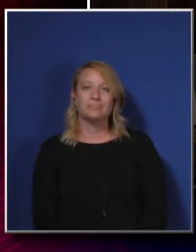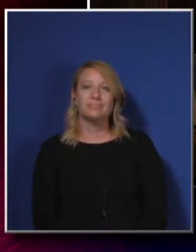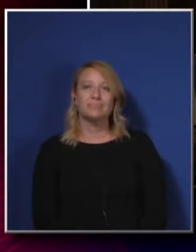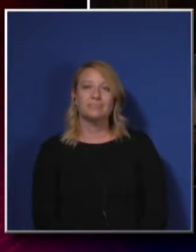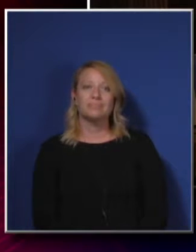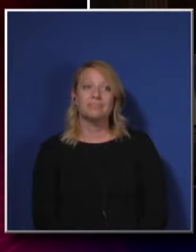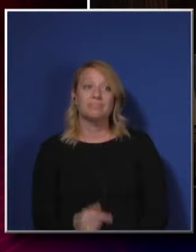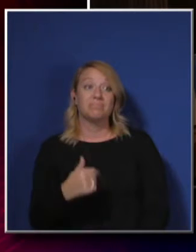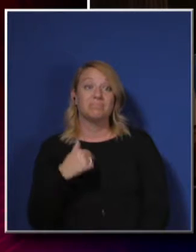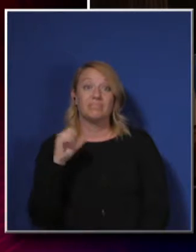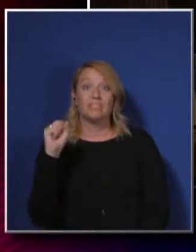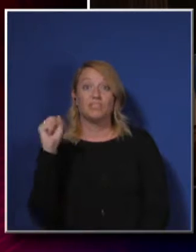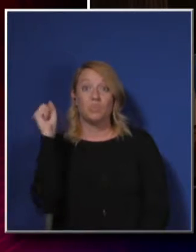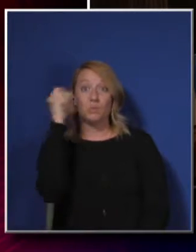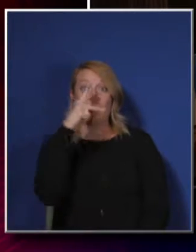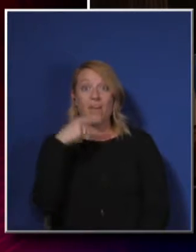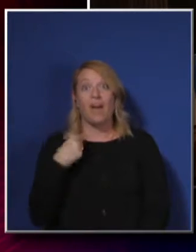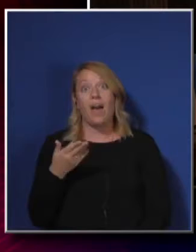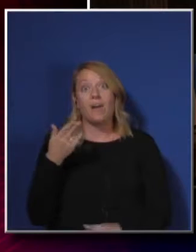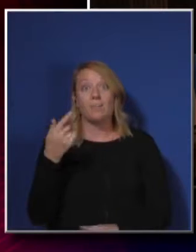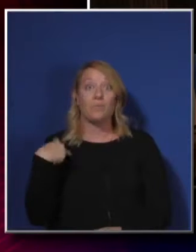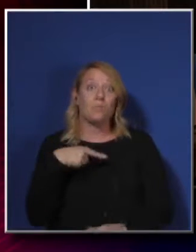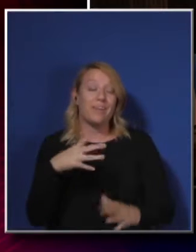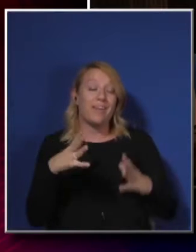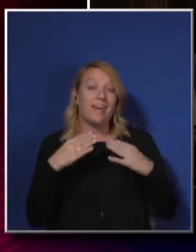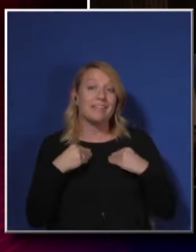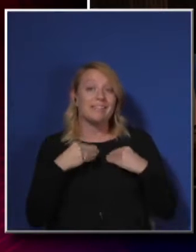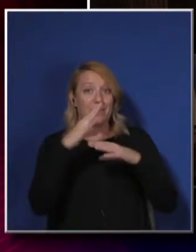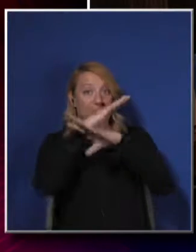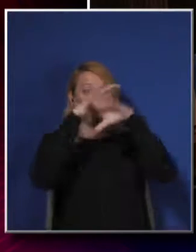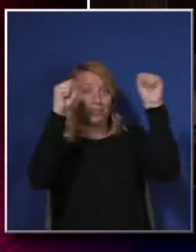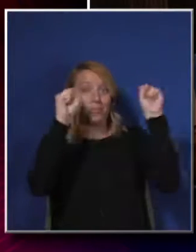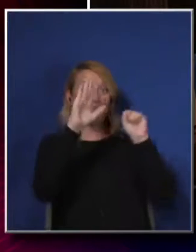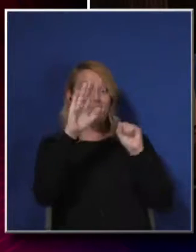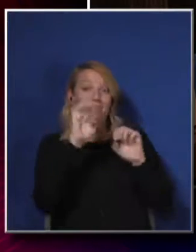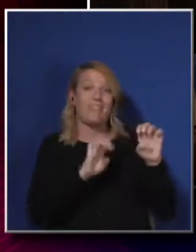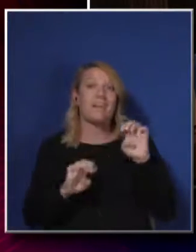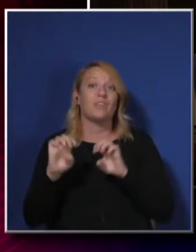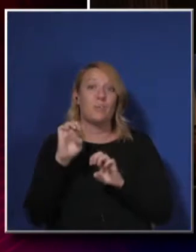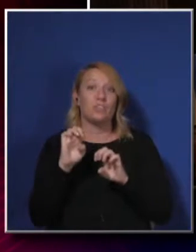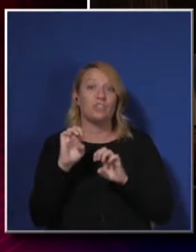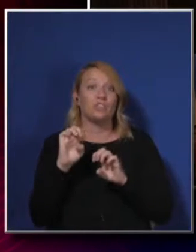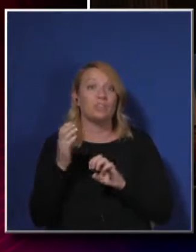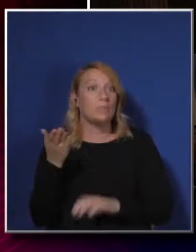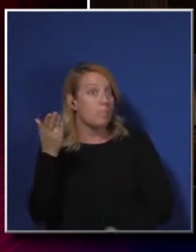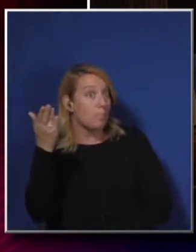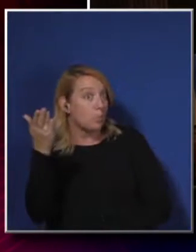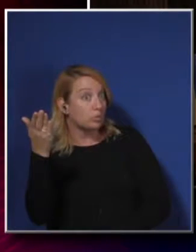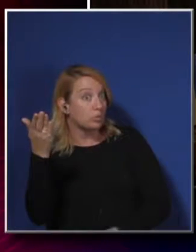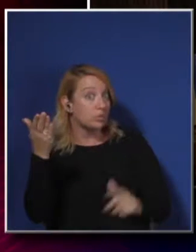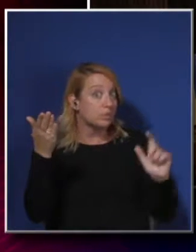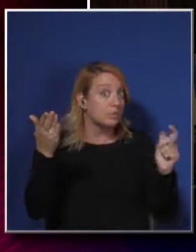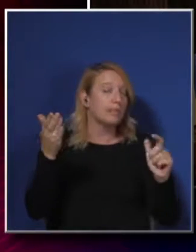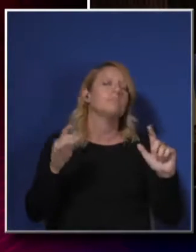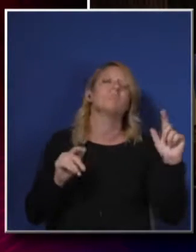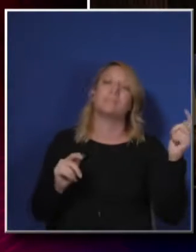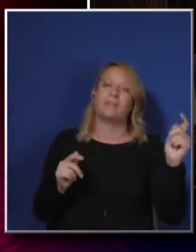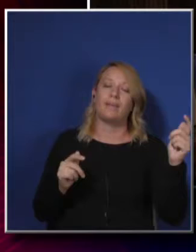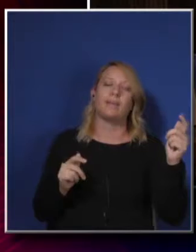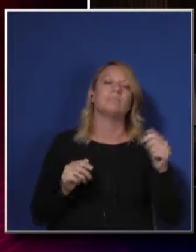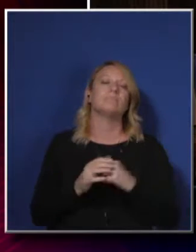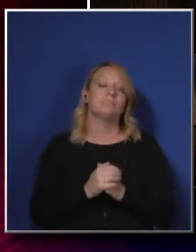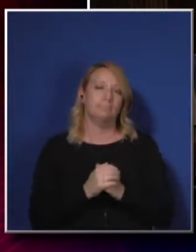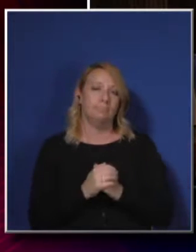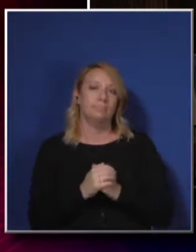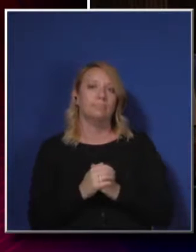I move that we accept the superintendent's evaluation. I have a motion. Do I have a second? Second. I have a